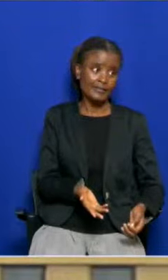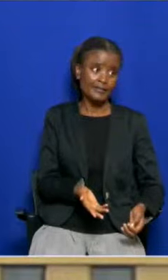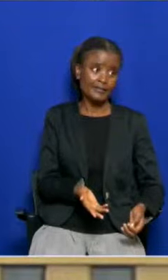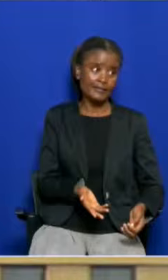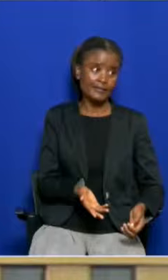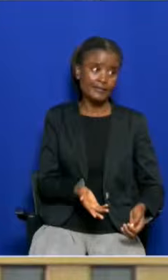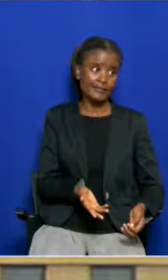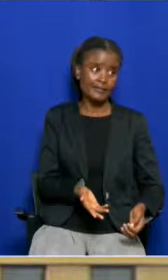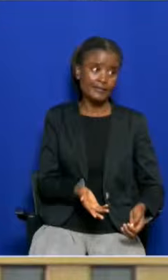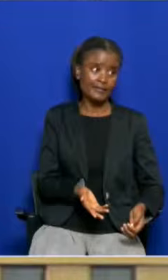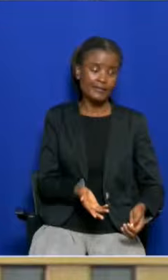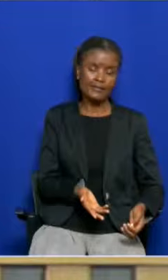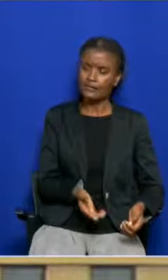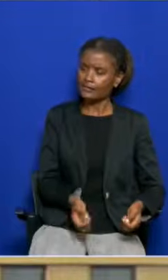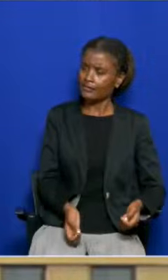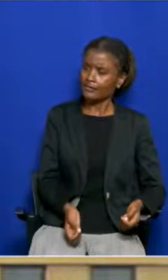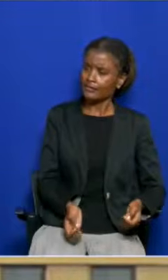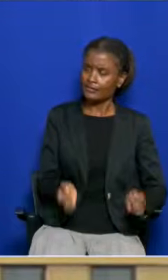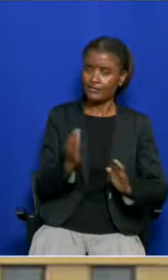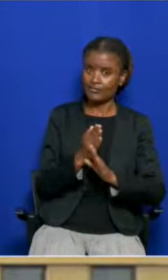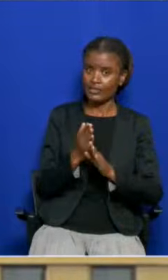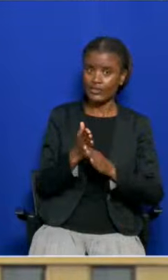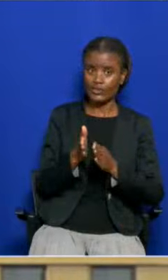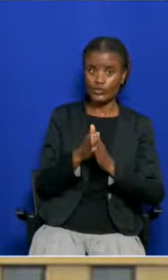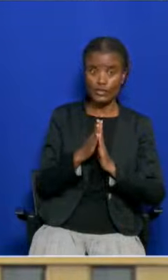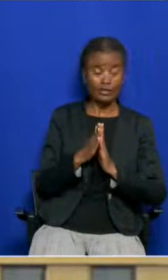Private request, I don't From know. the family?